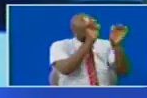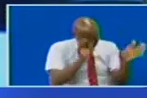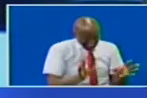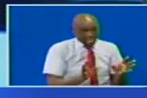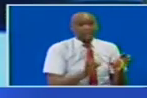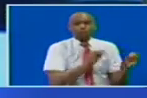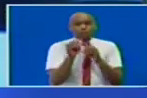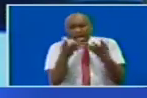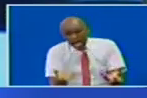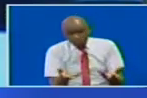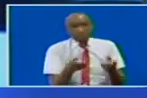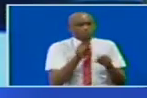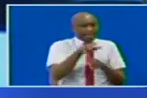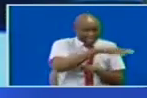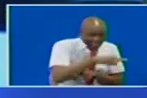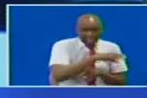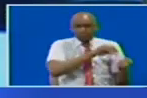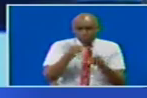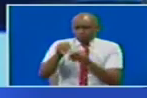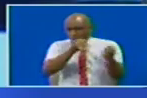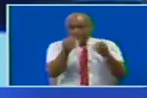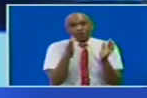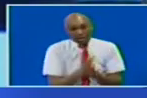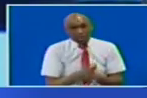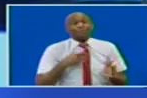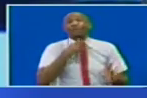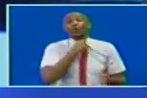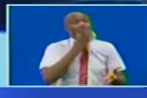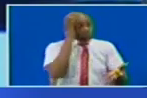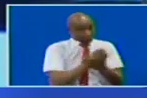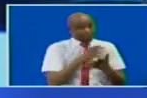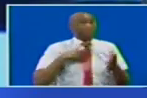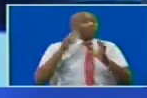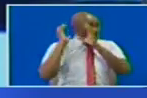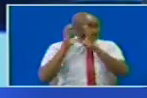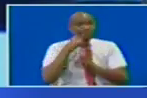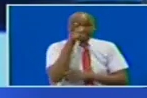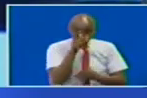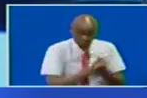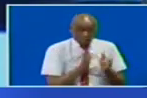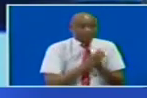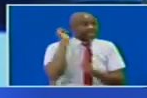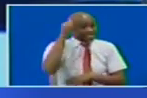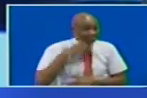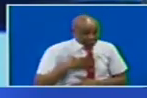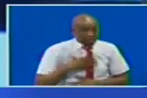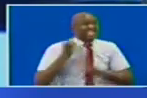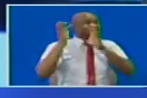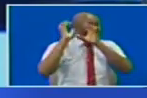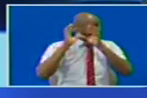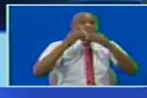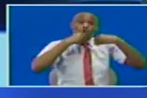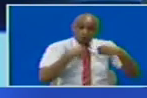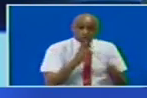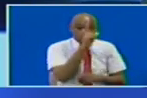accounted from one transaction to the other. So I want to confirm to the people of Kilifi and to the nation that Kilifi has not